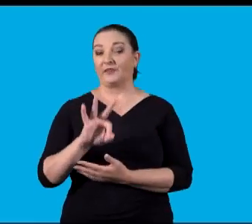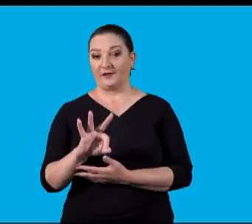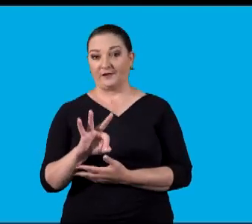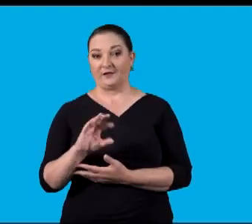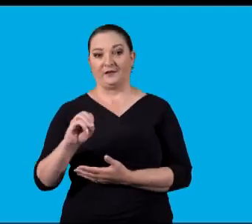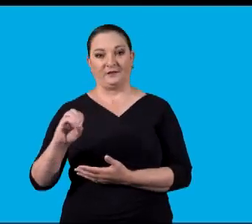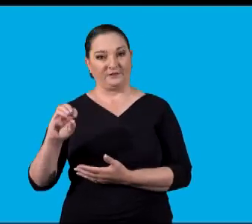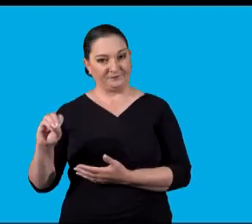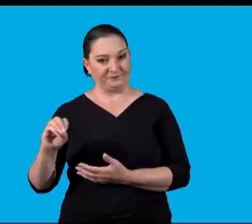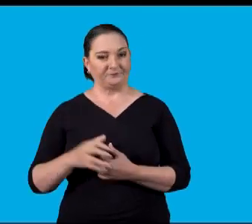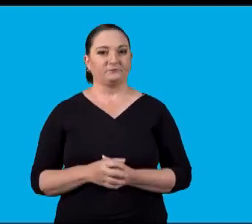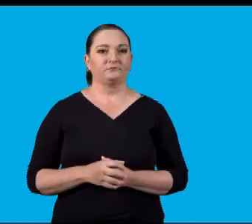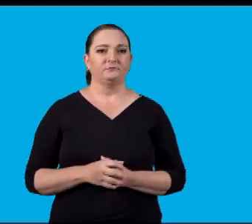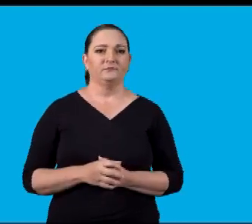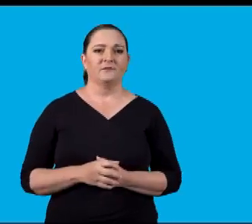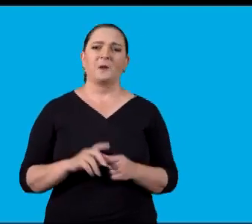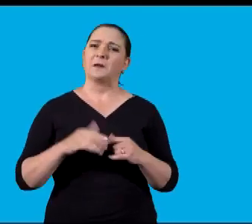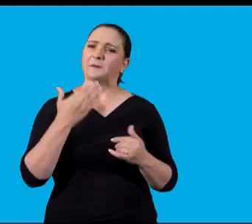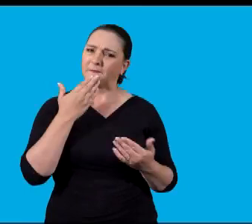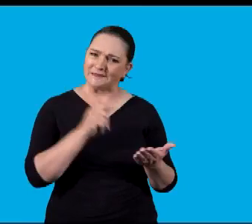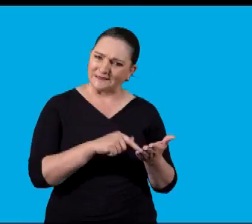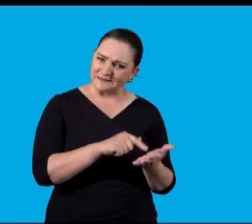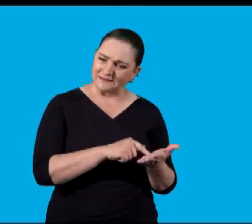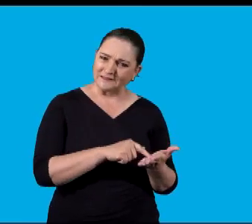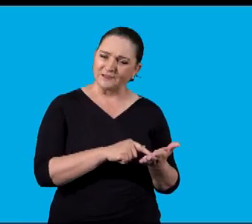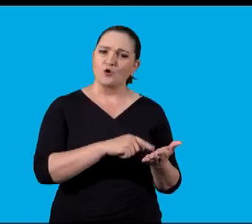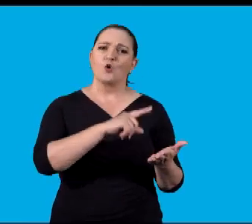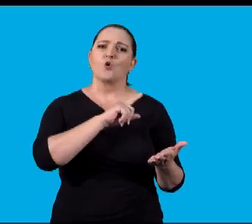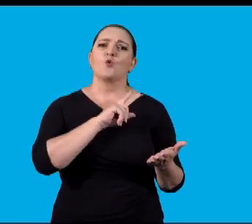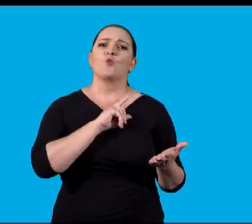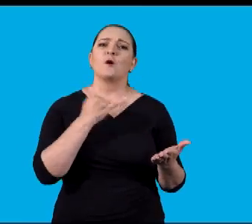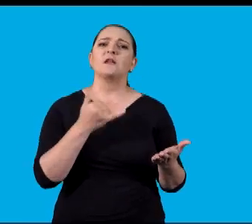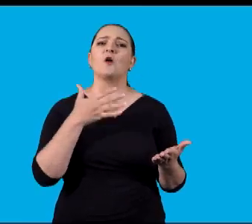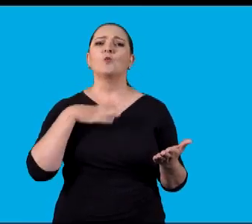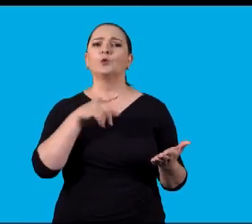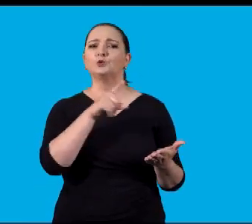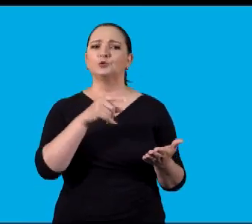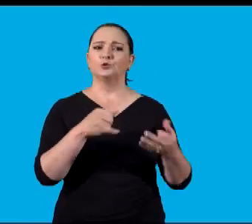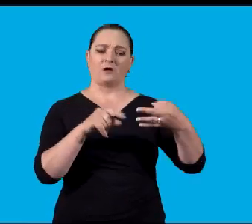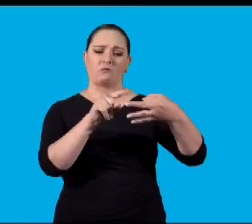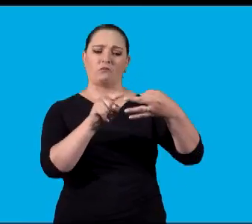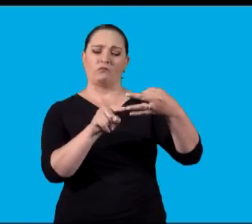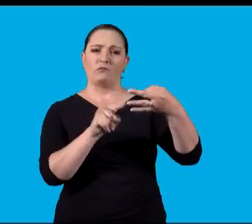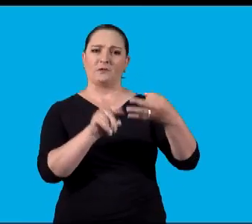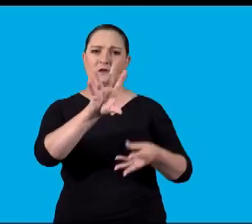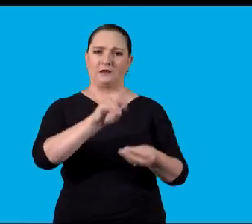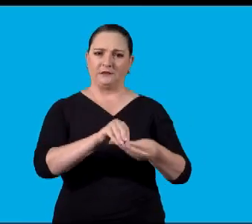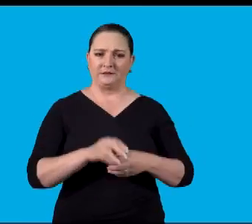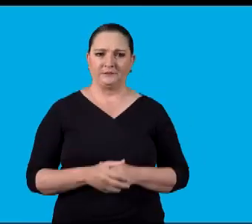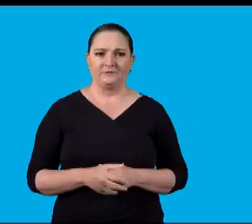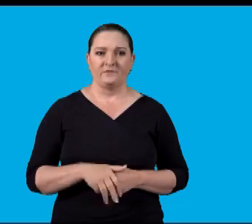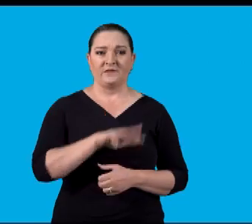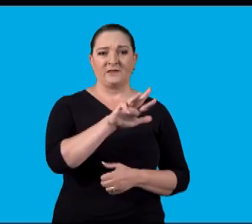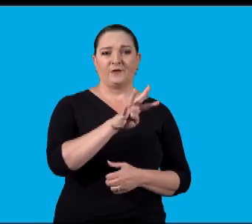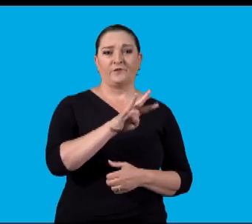453,000. So we add these ones. Please have your calculators close because I want us to add these three figures now. We'll now say